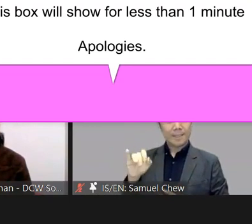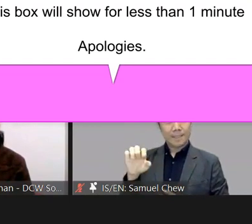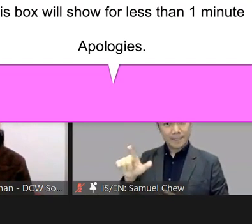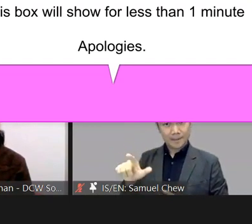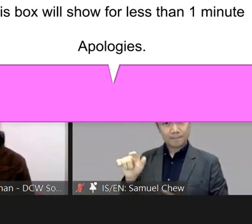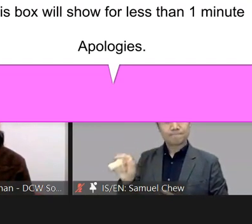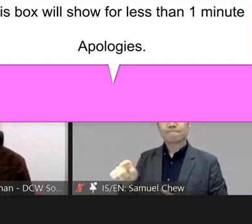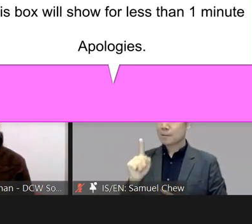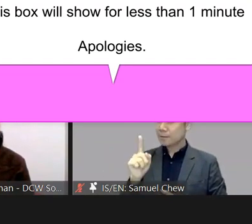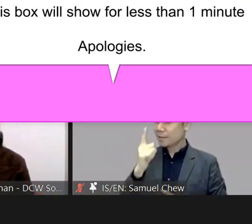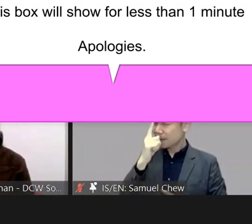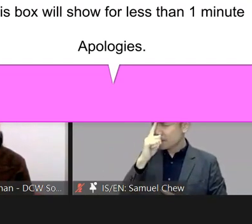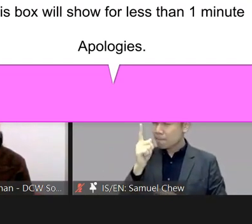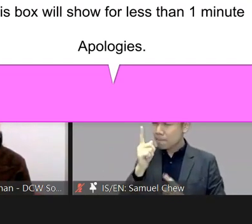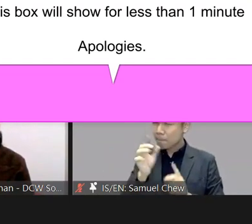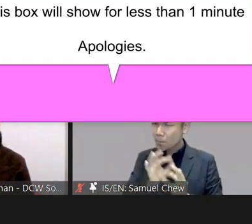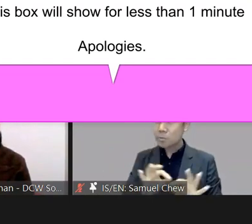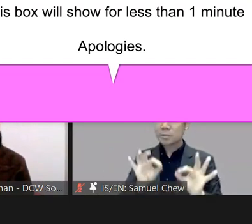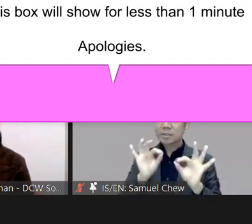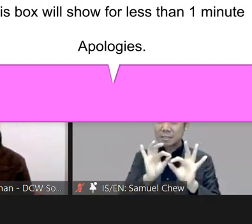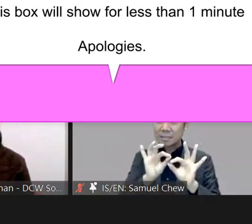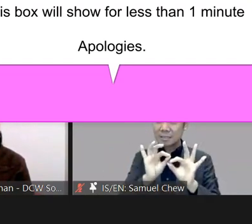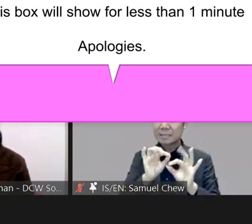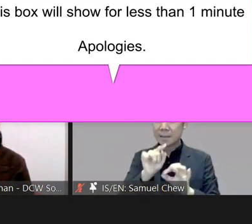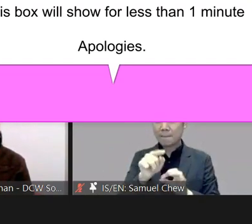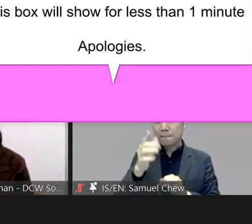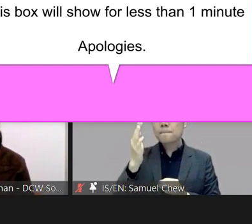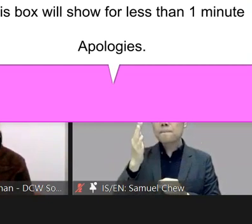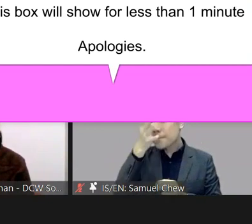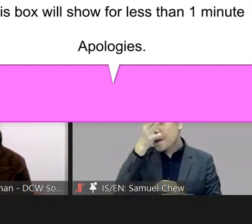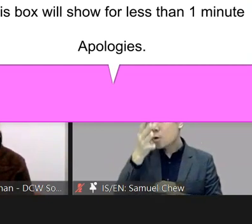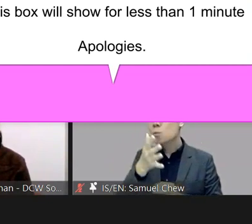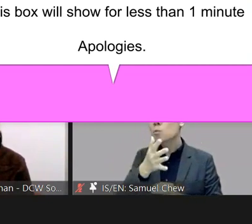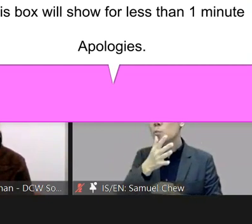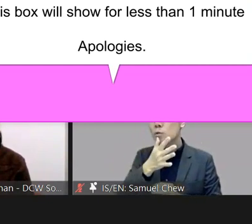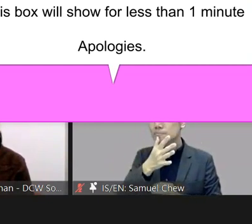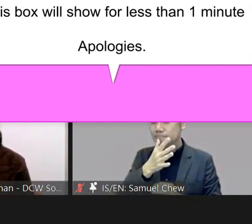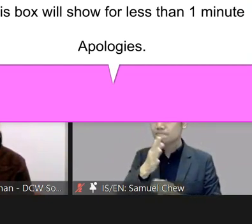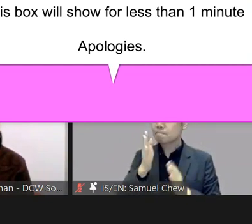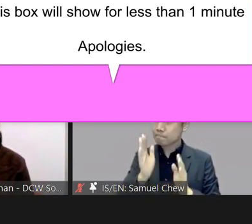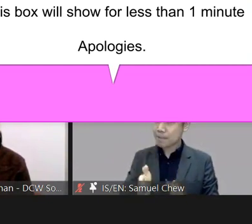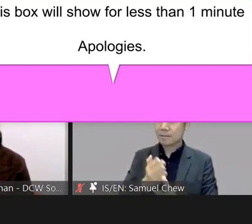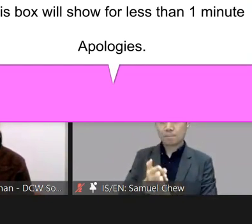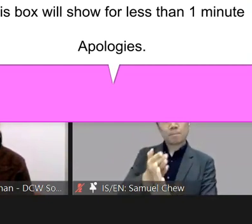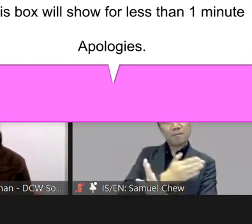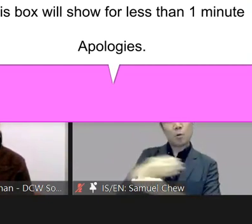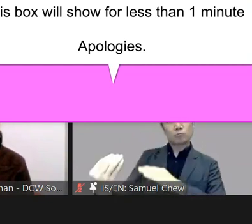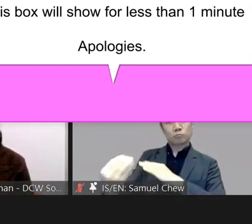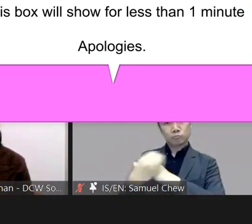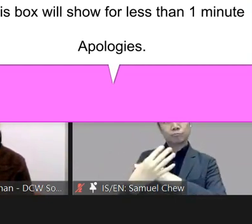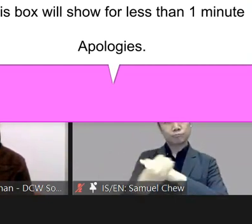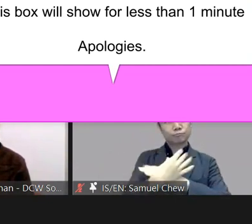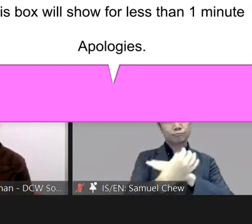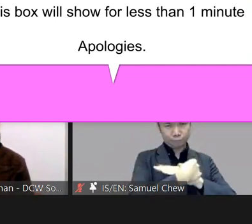I wonder how you would manage that in your programs. Yeah, thank you, Joanne. I